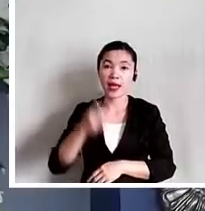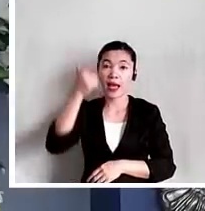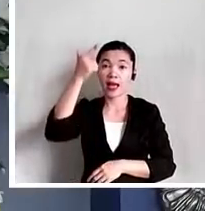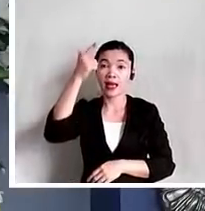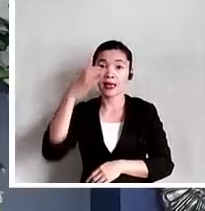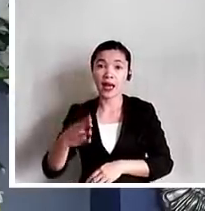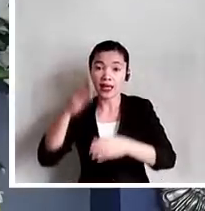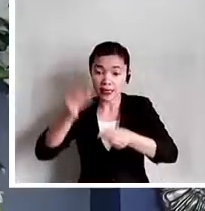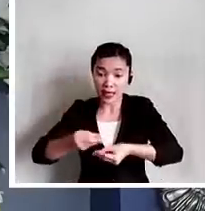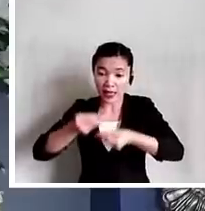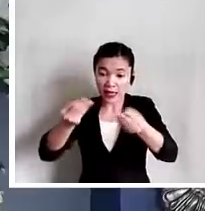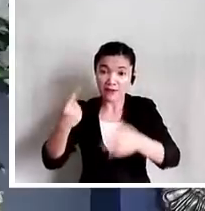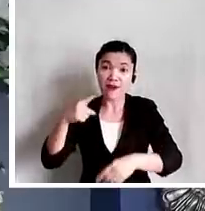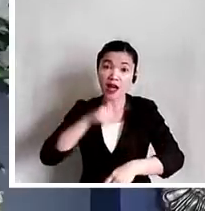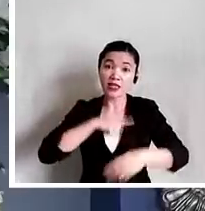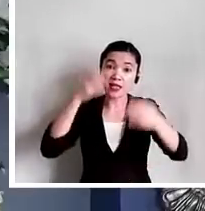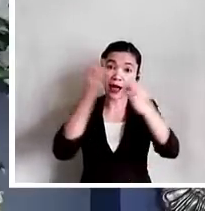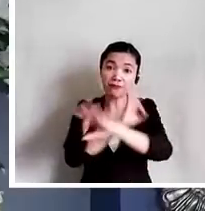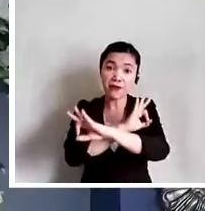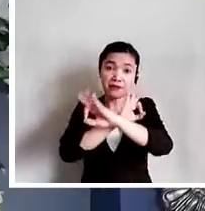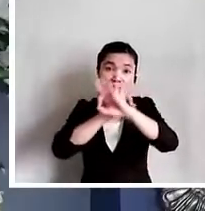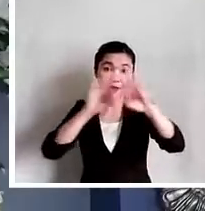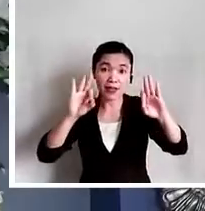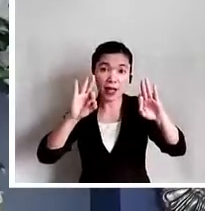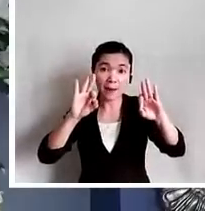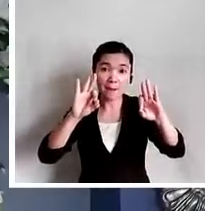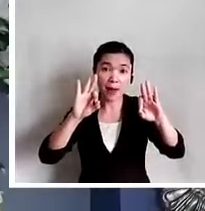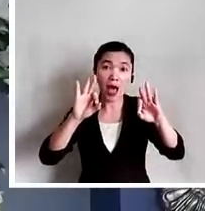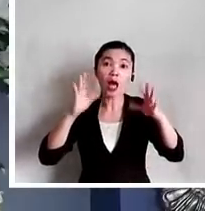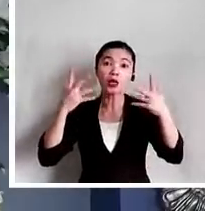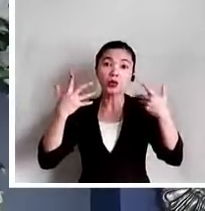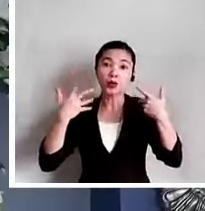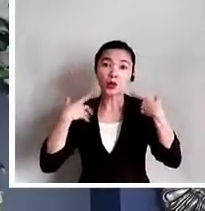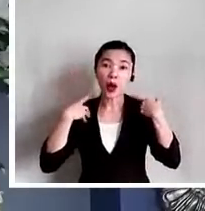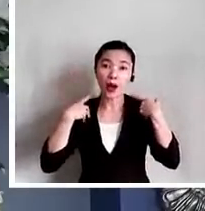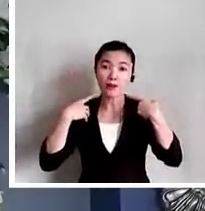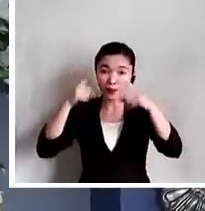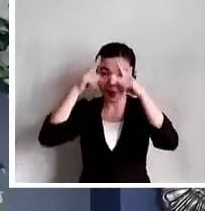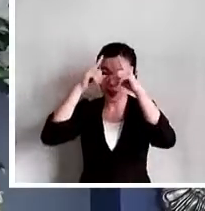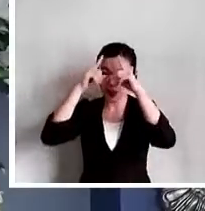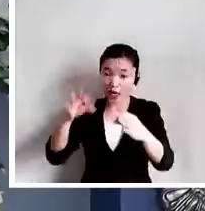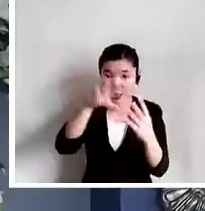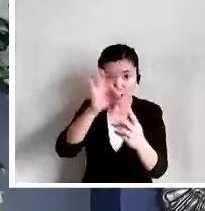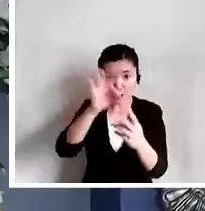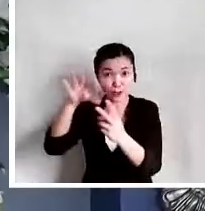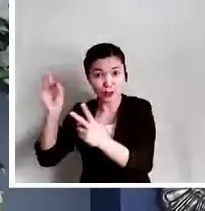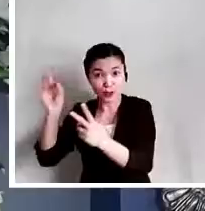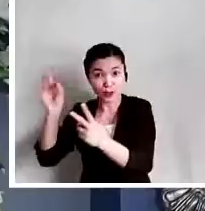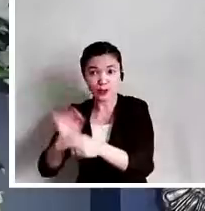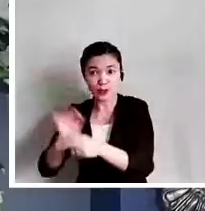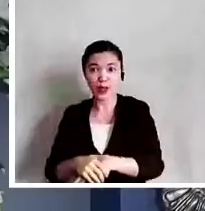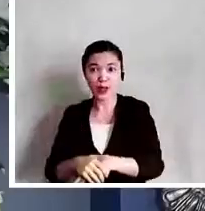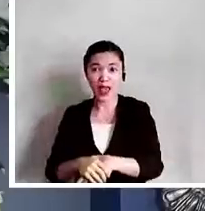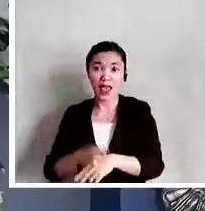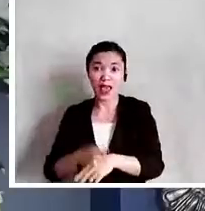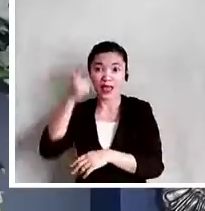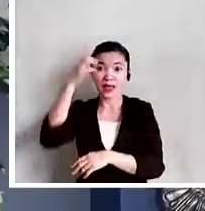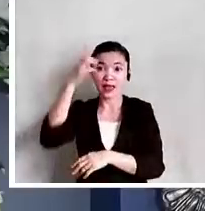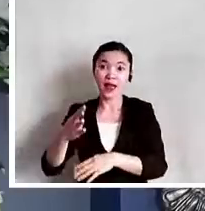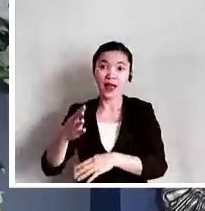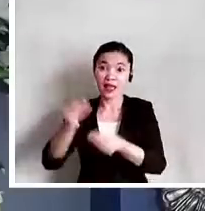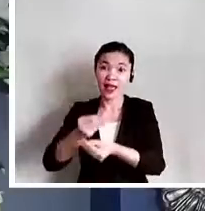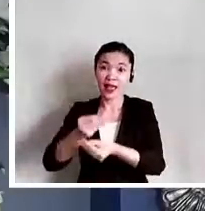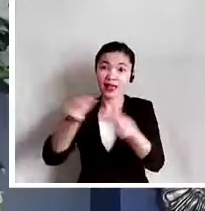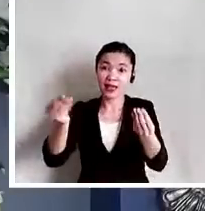of freedom, wala na yung sense of choice. However, God, when created us, yatang kitagan o ingon niya na nga